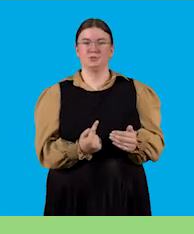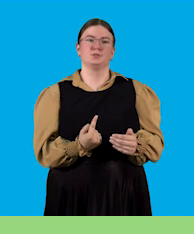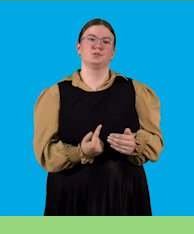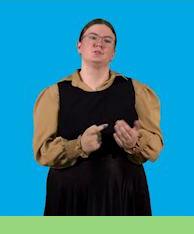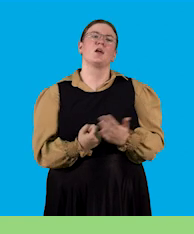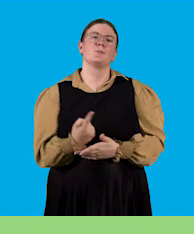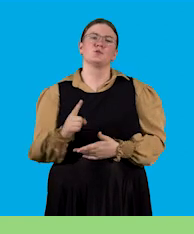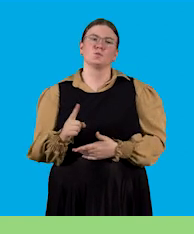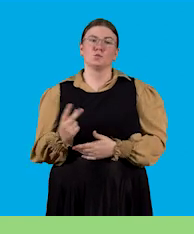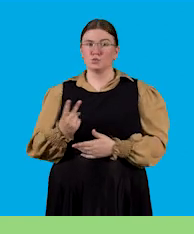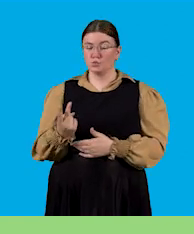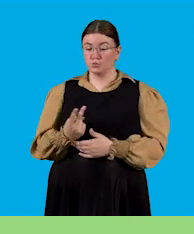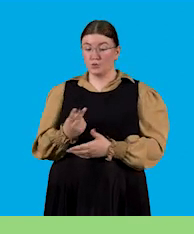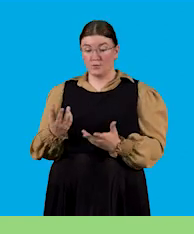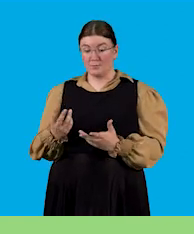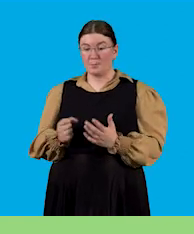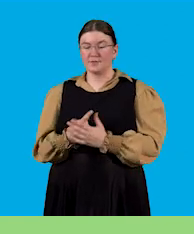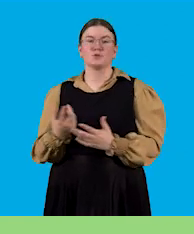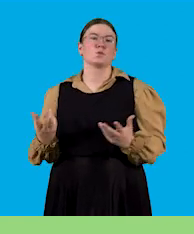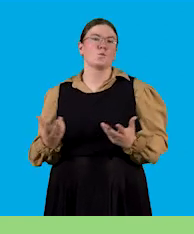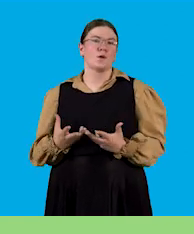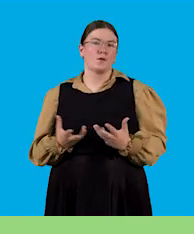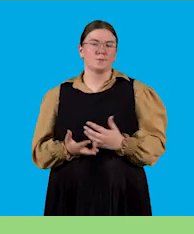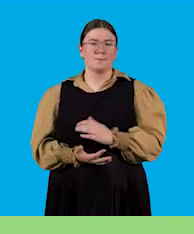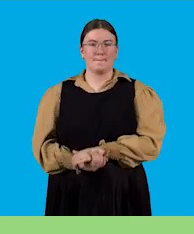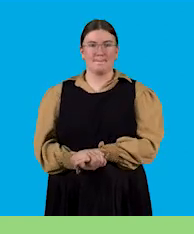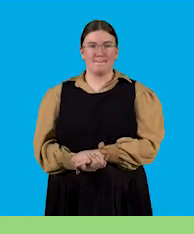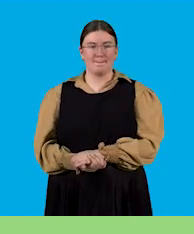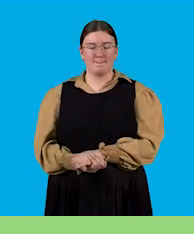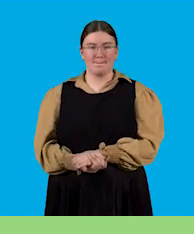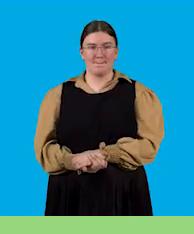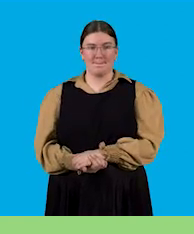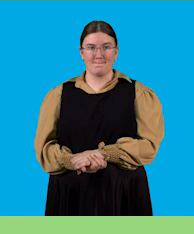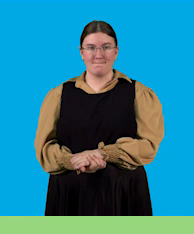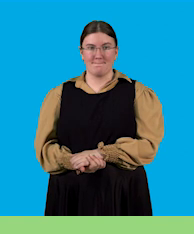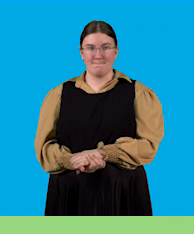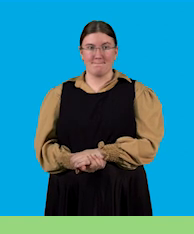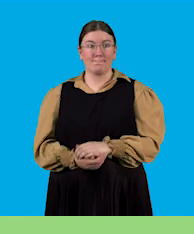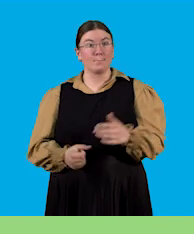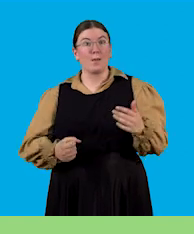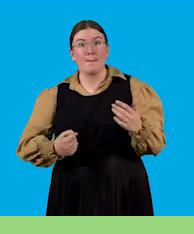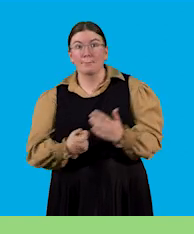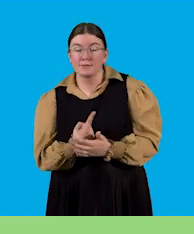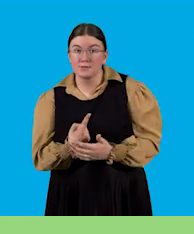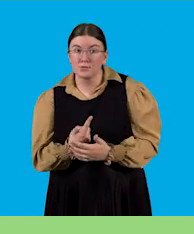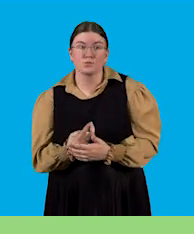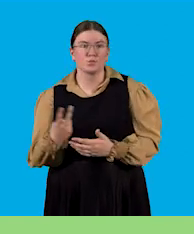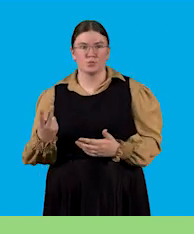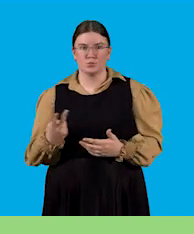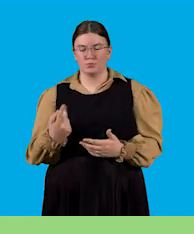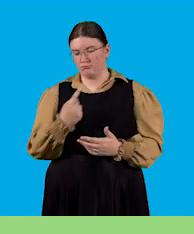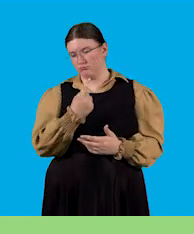where each process takes place. So it's what happens and